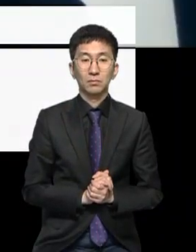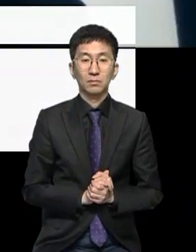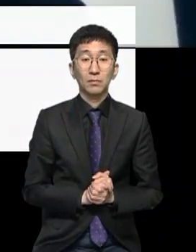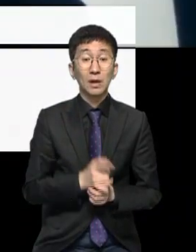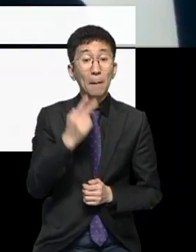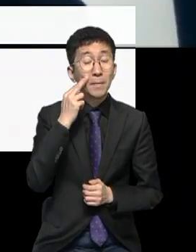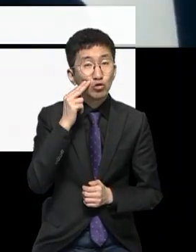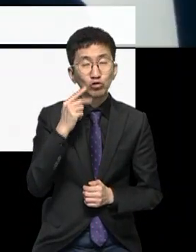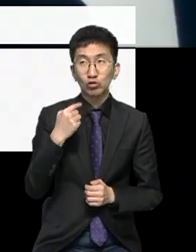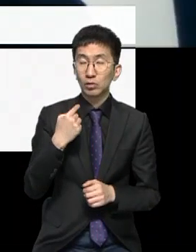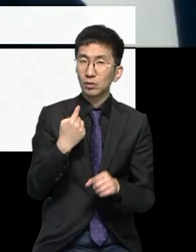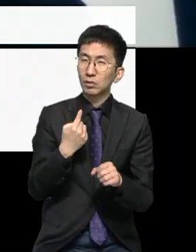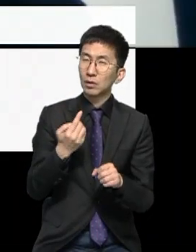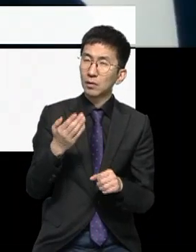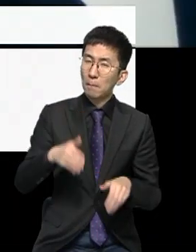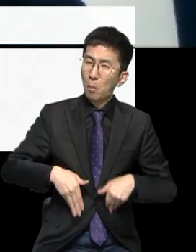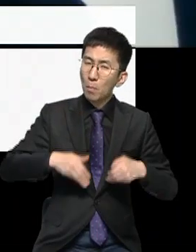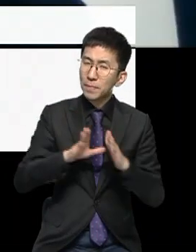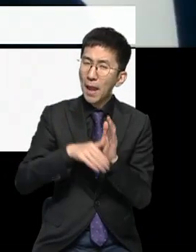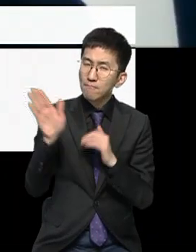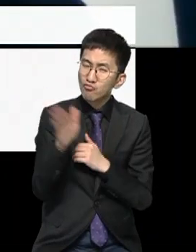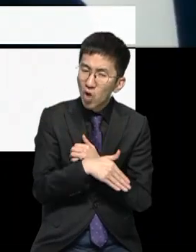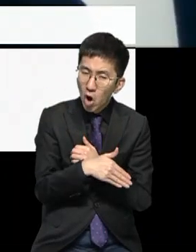experience since the late spring.